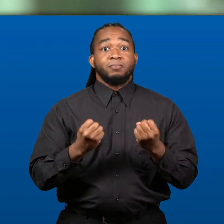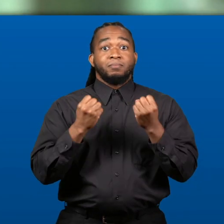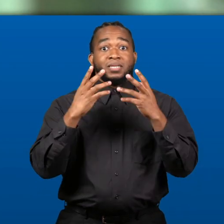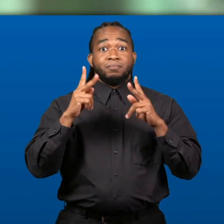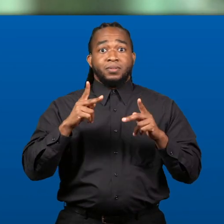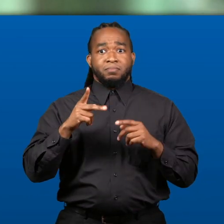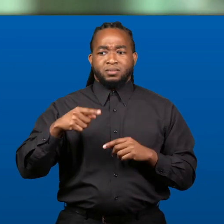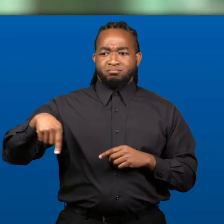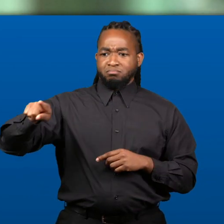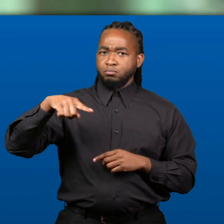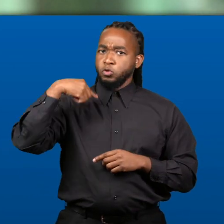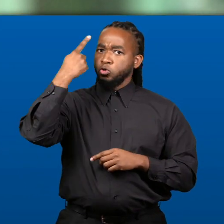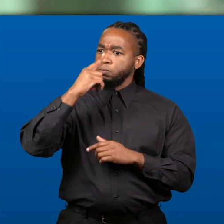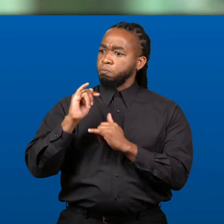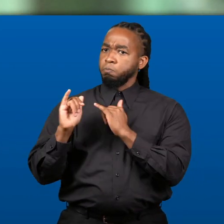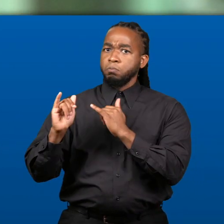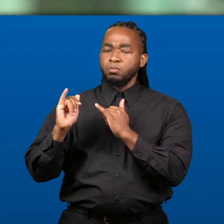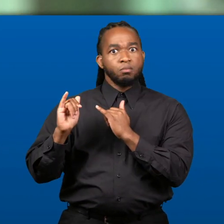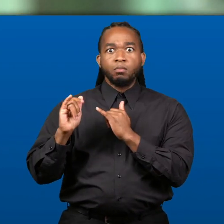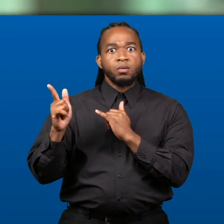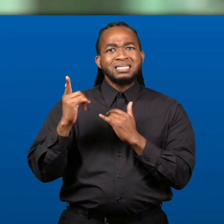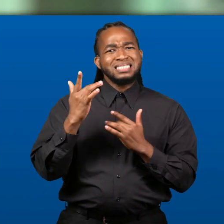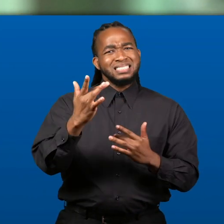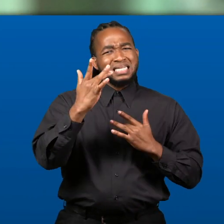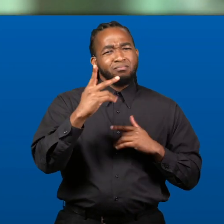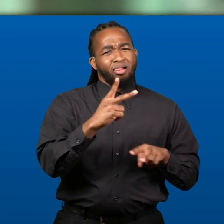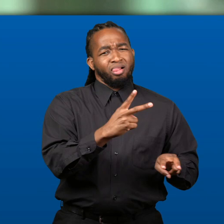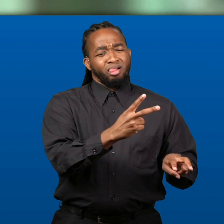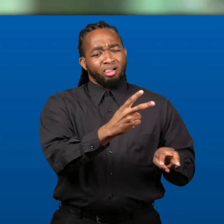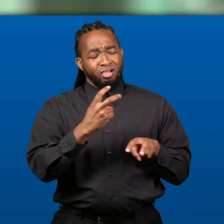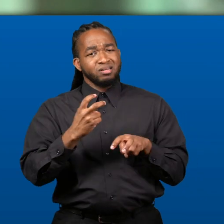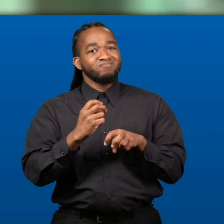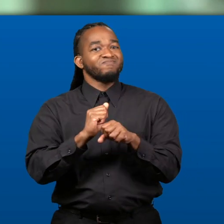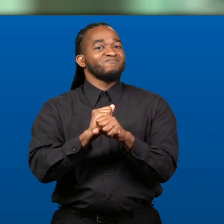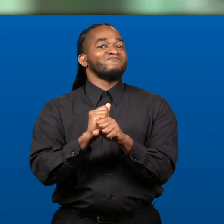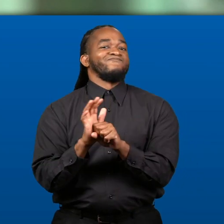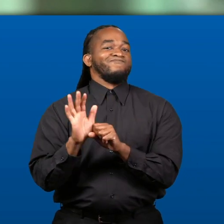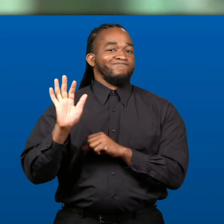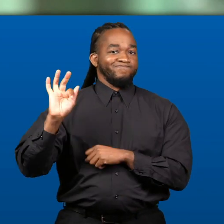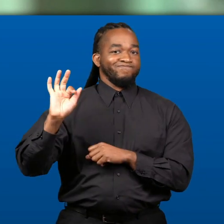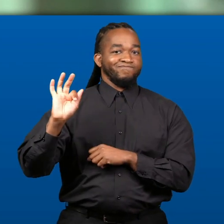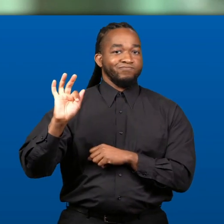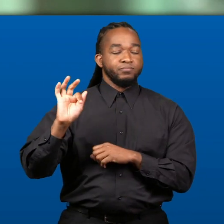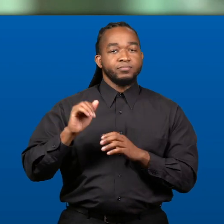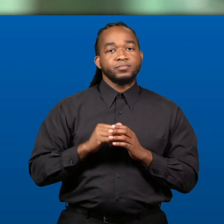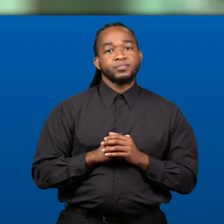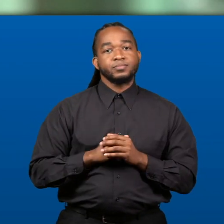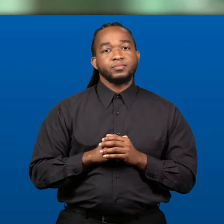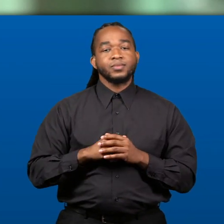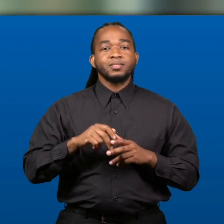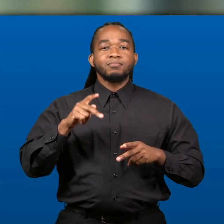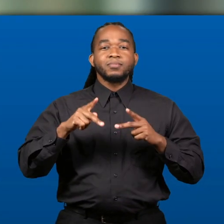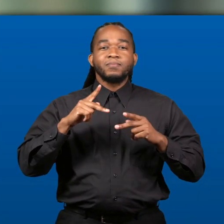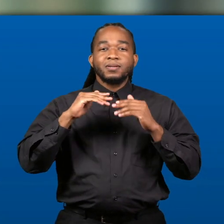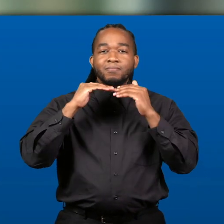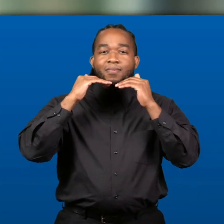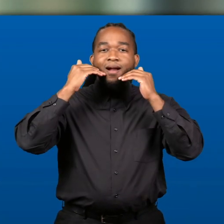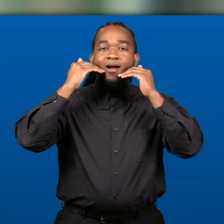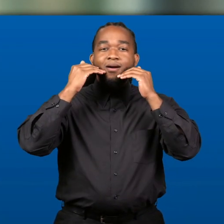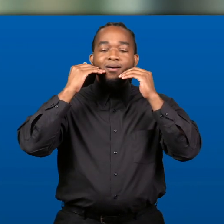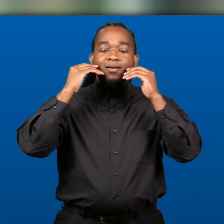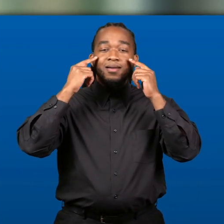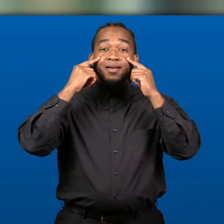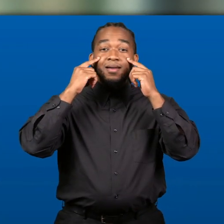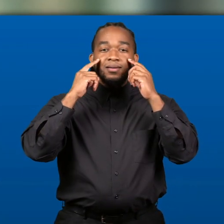wear a mask because too many people who look like me are getting sick and dying from COVID-19. I've